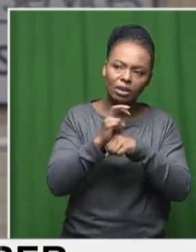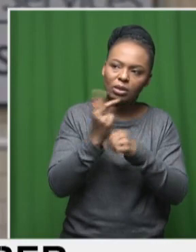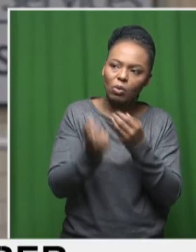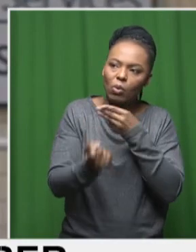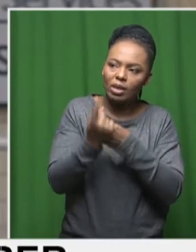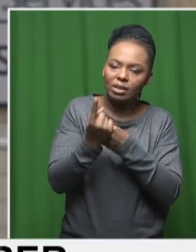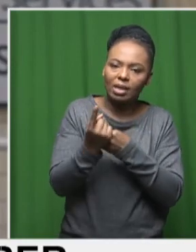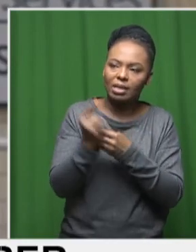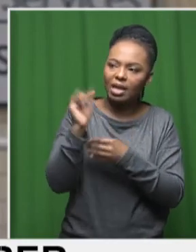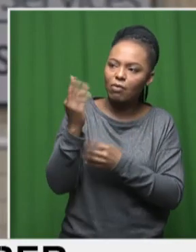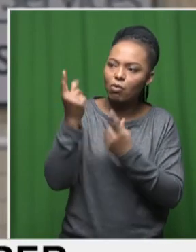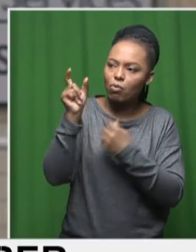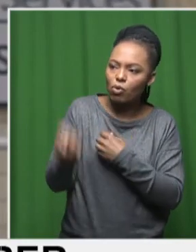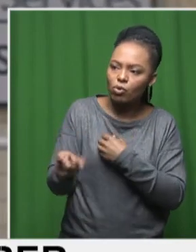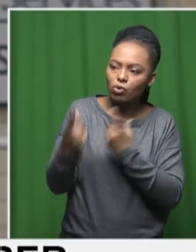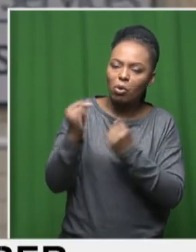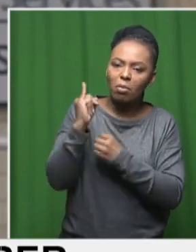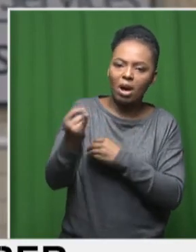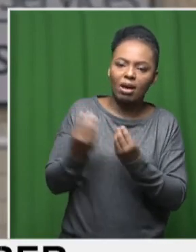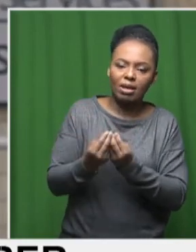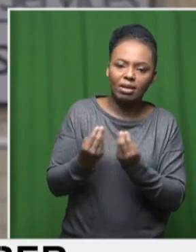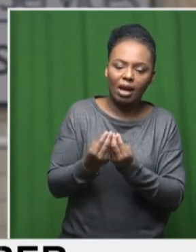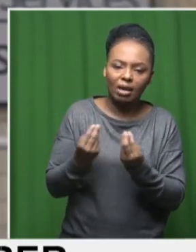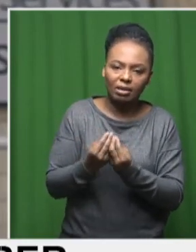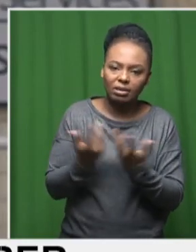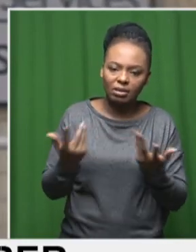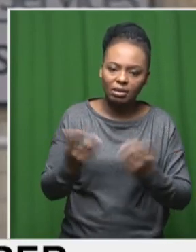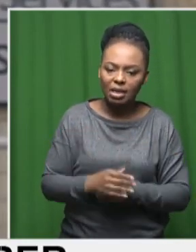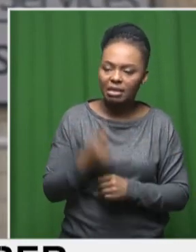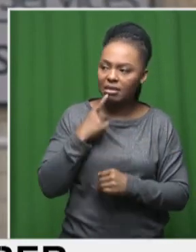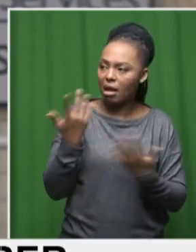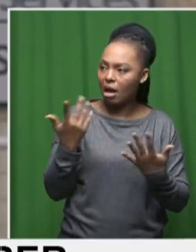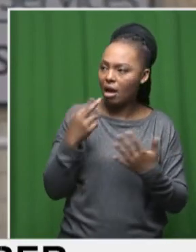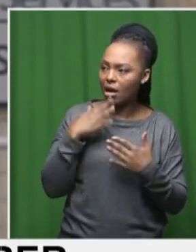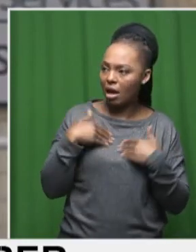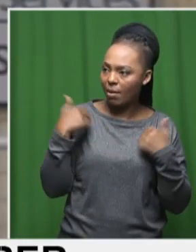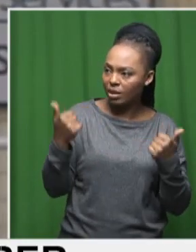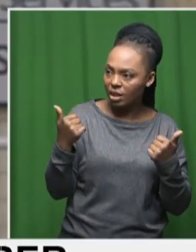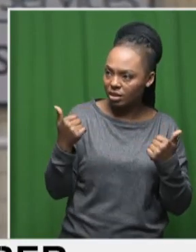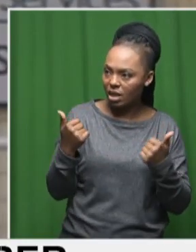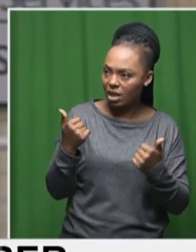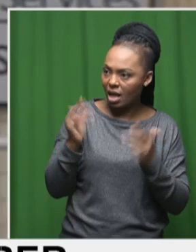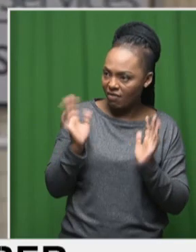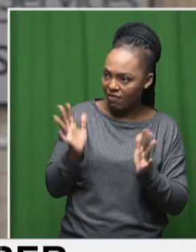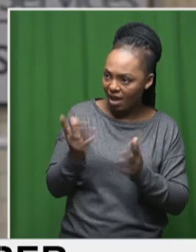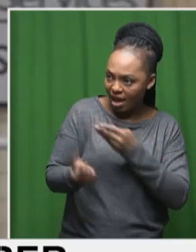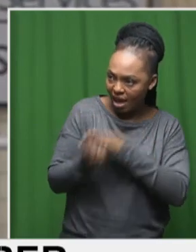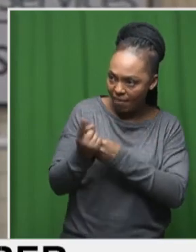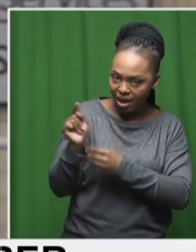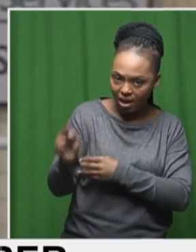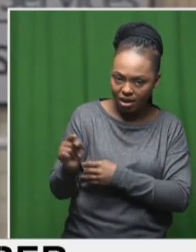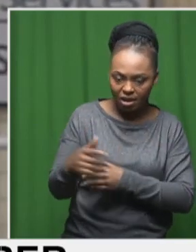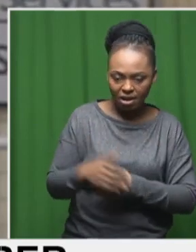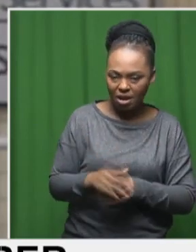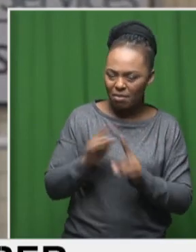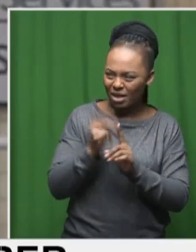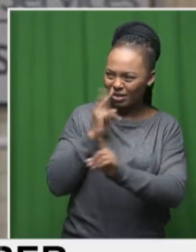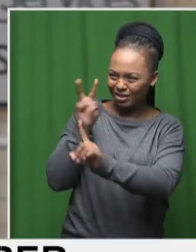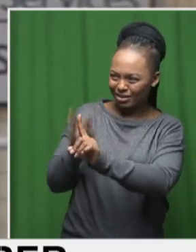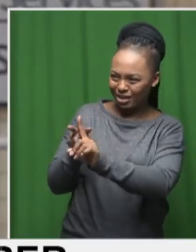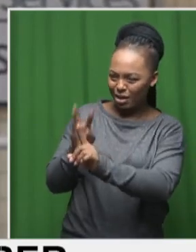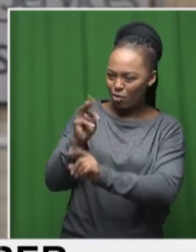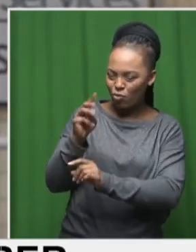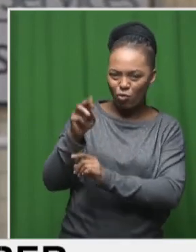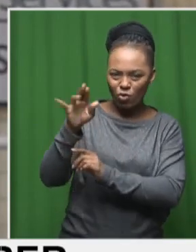to these crimes. And yes, there is rehabilitation, which is possible. But from what we've seen from Moodley is that there's been